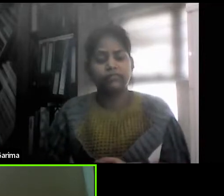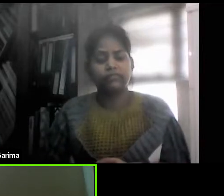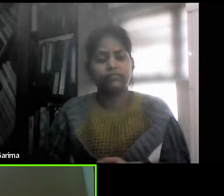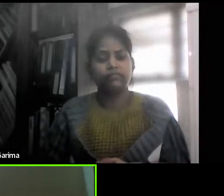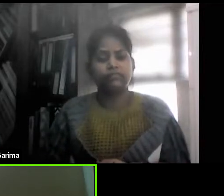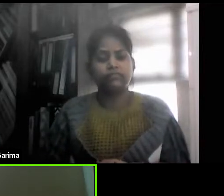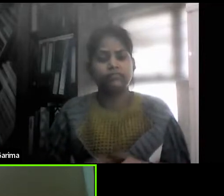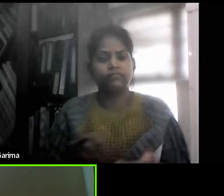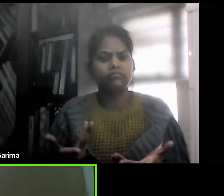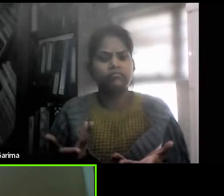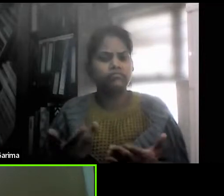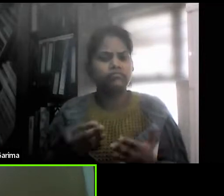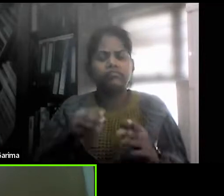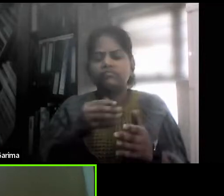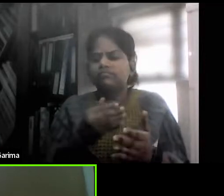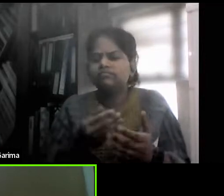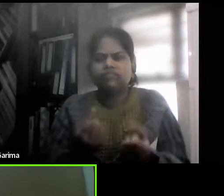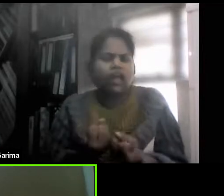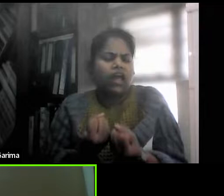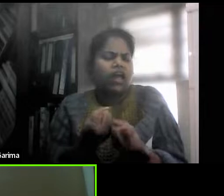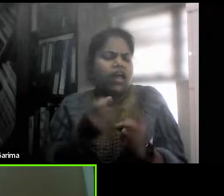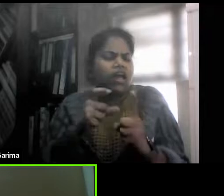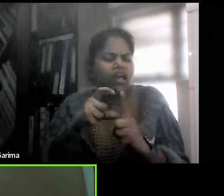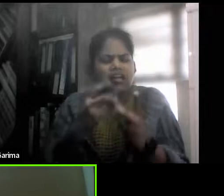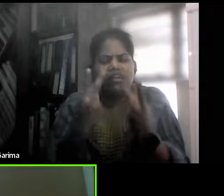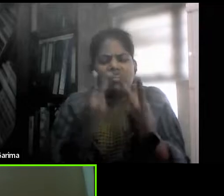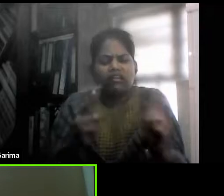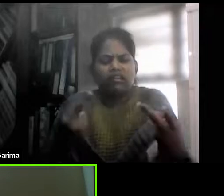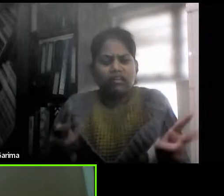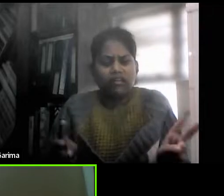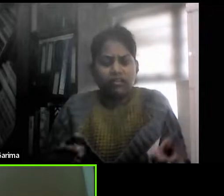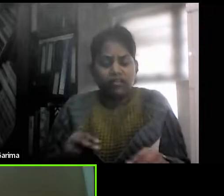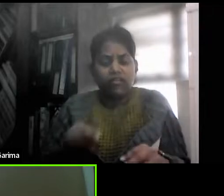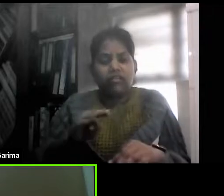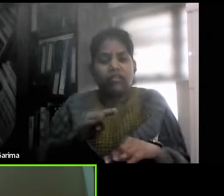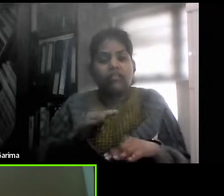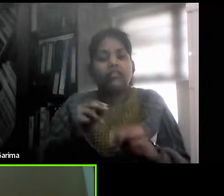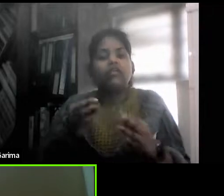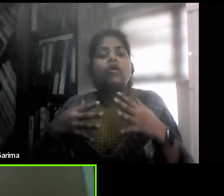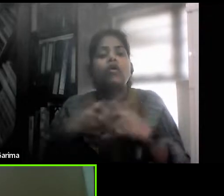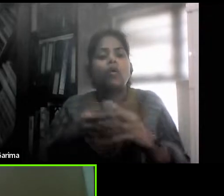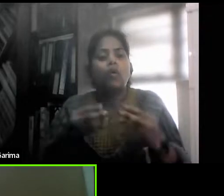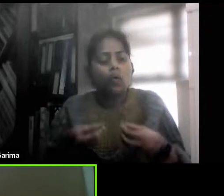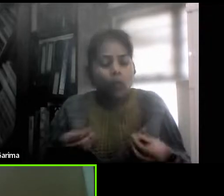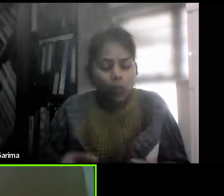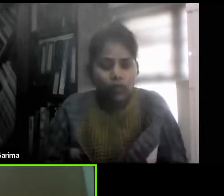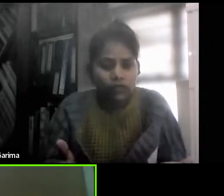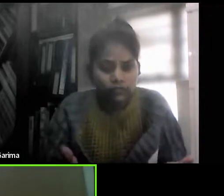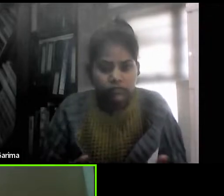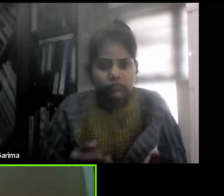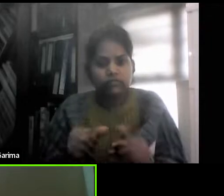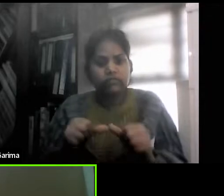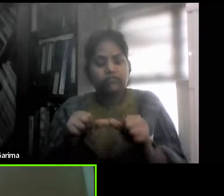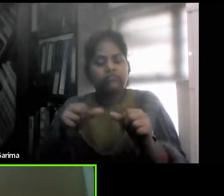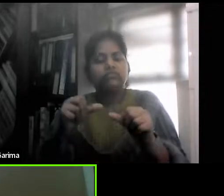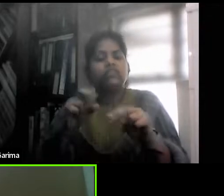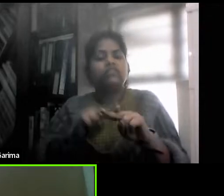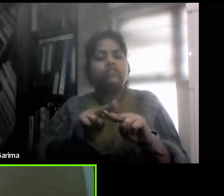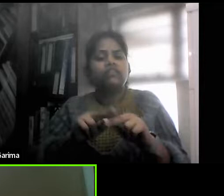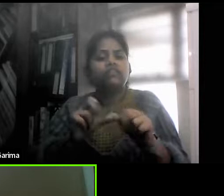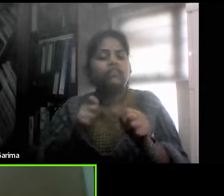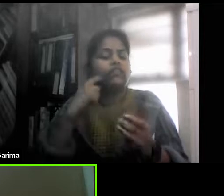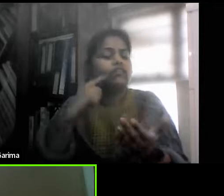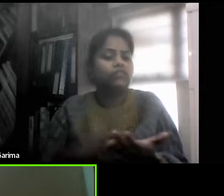the welfare board for the welfare, for the different disabled people. And the third important thing, it was